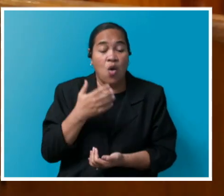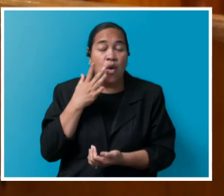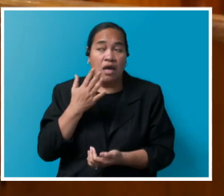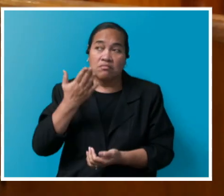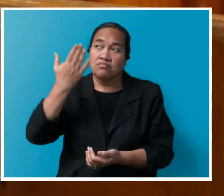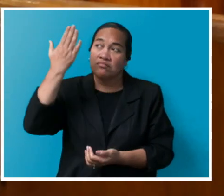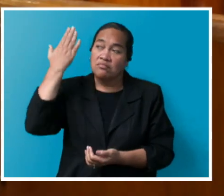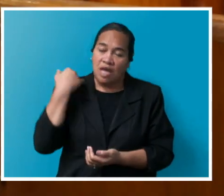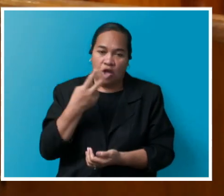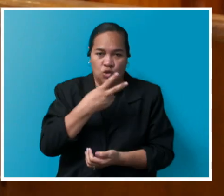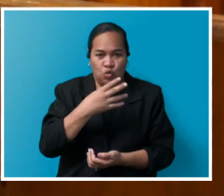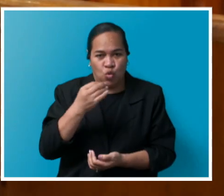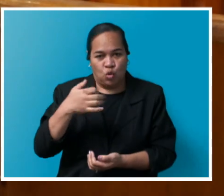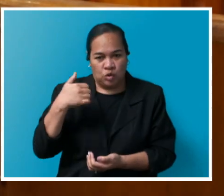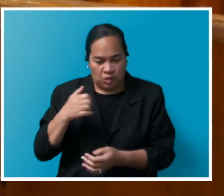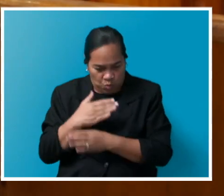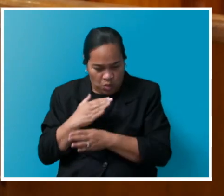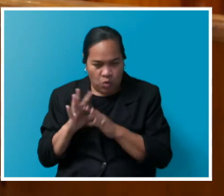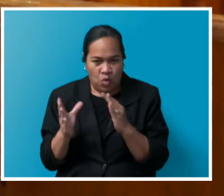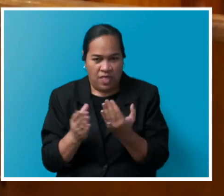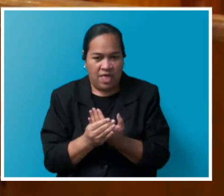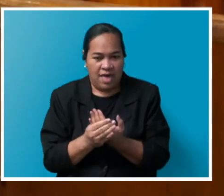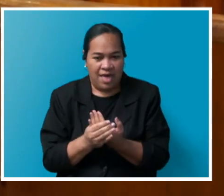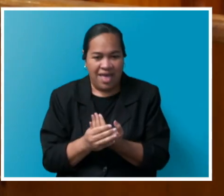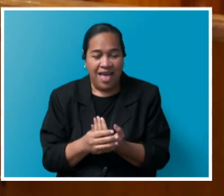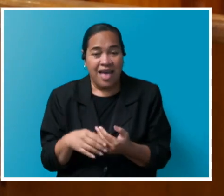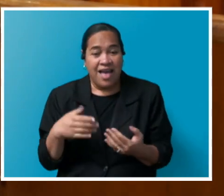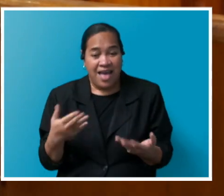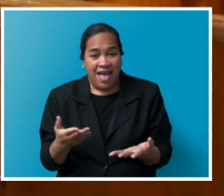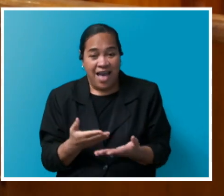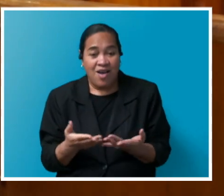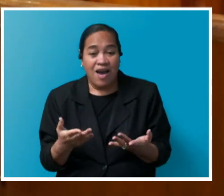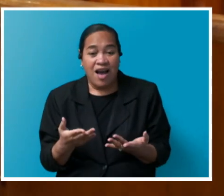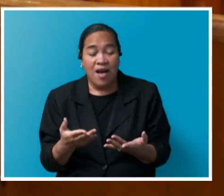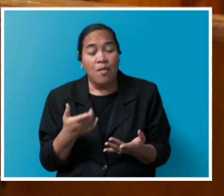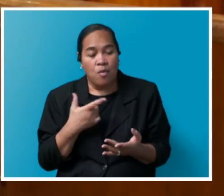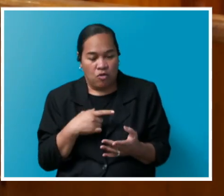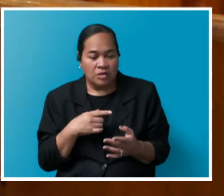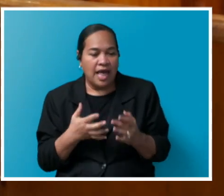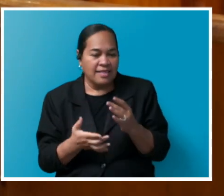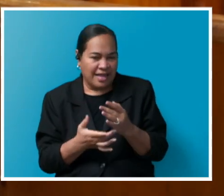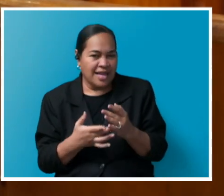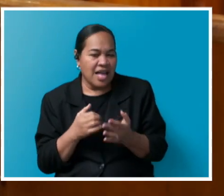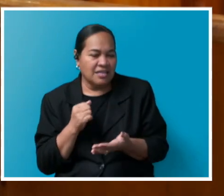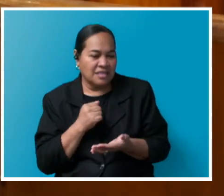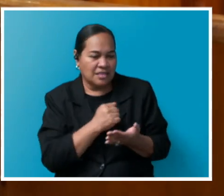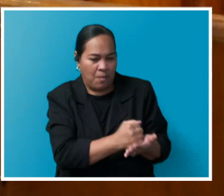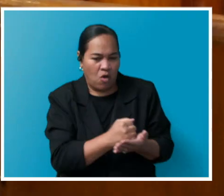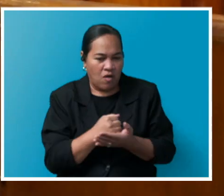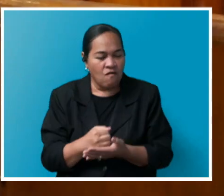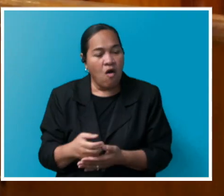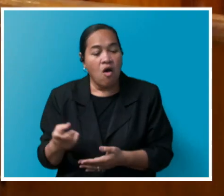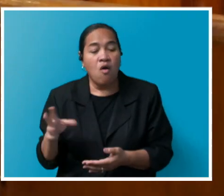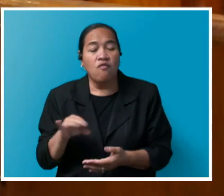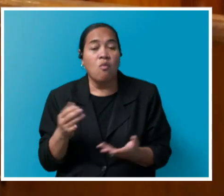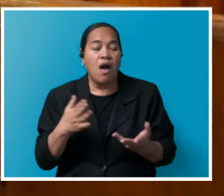2006. This submission was made possible through significant technical support from the Pacific